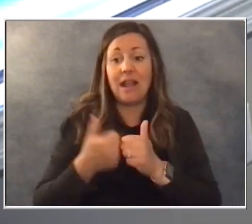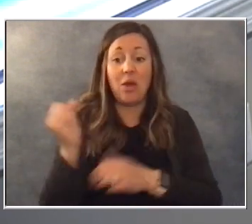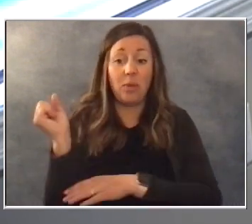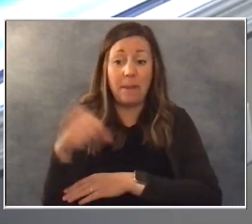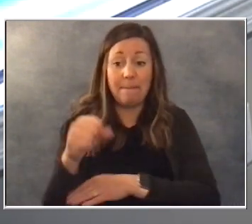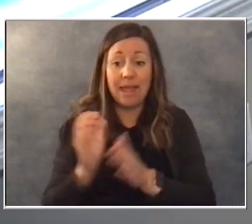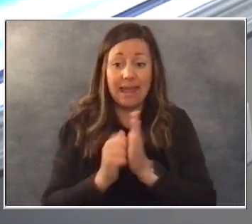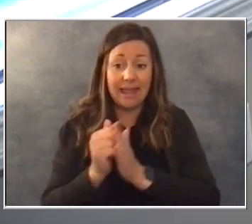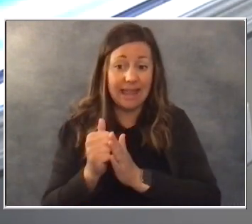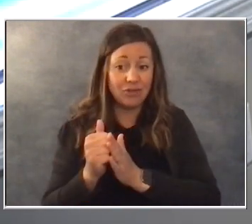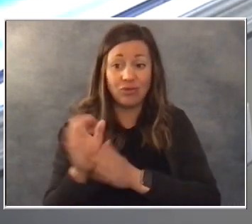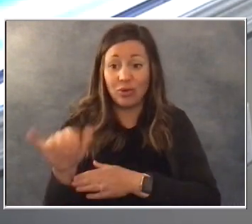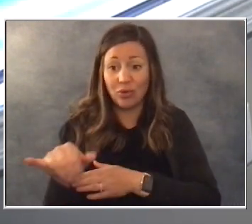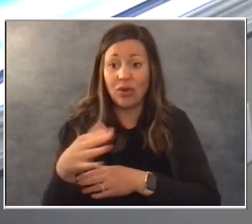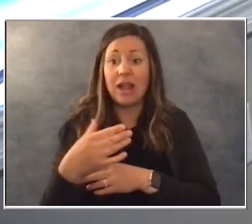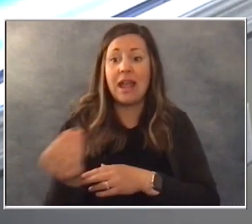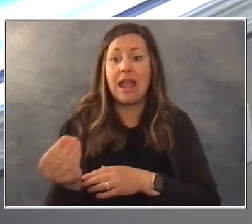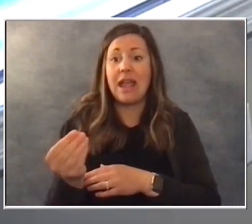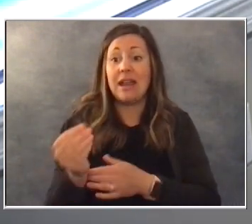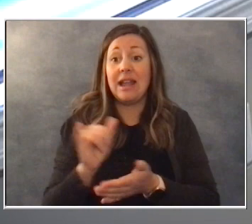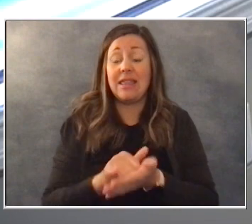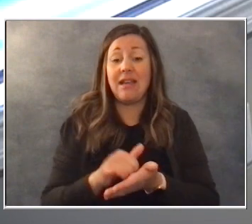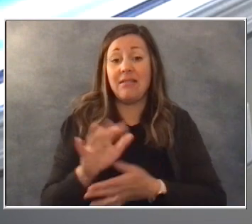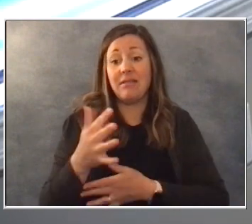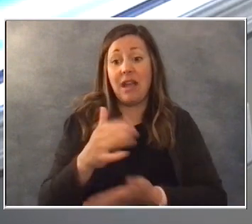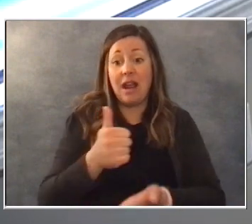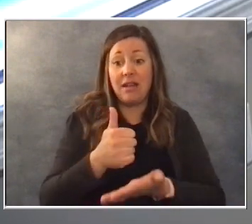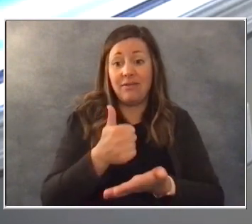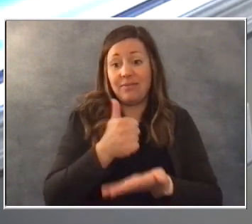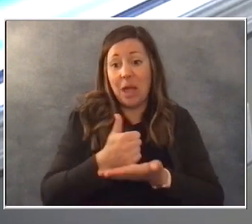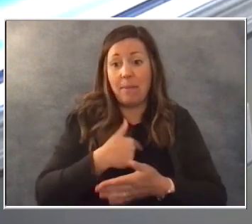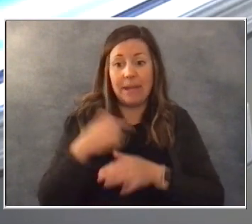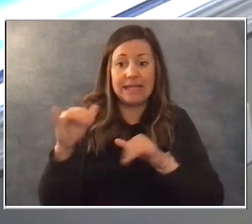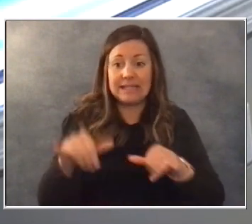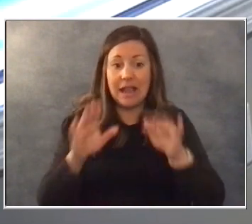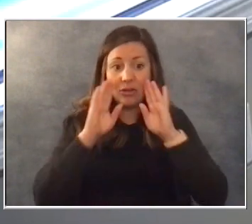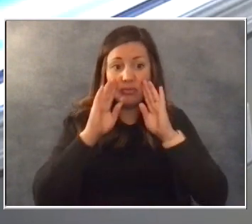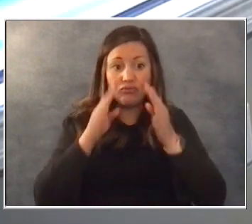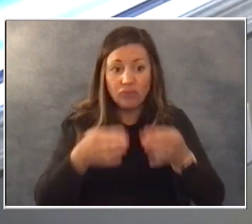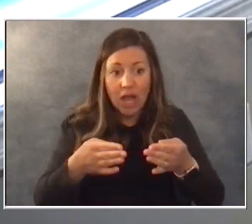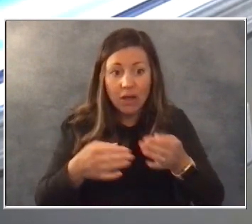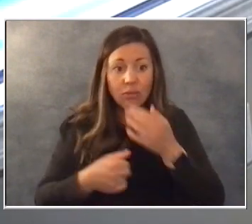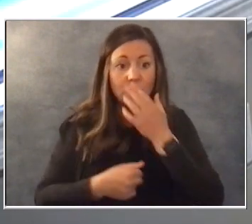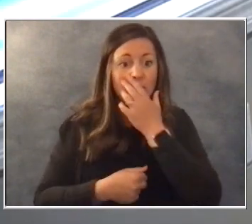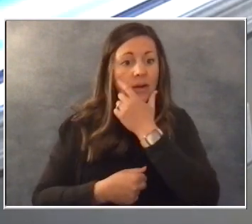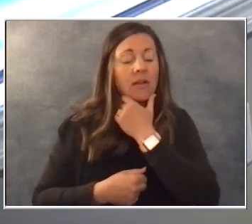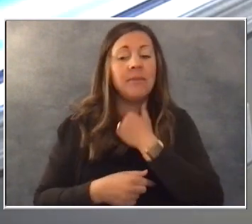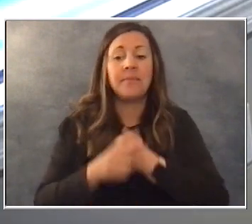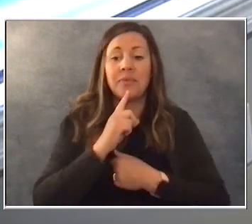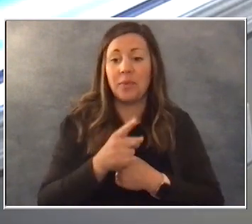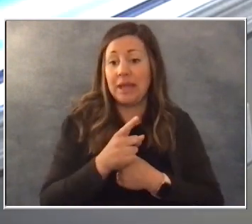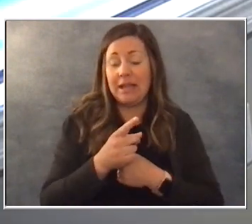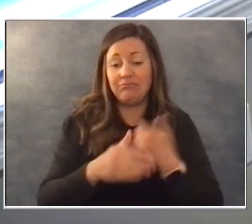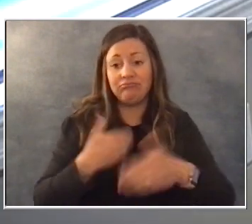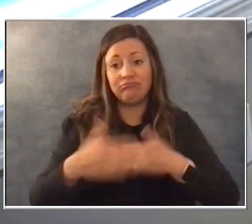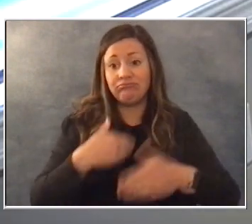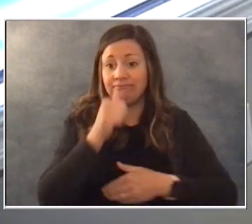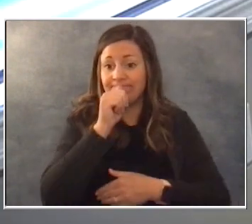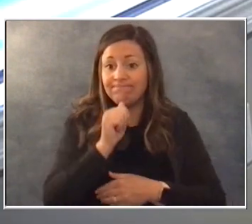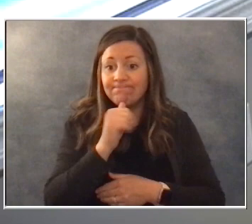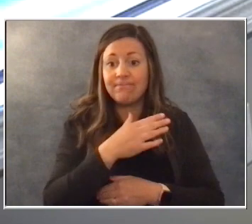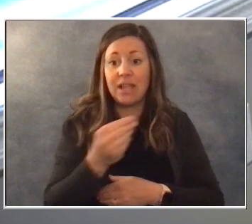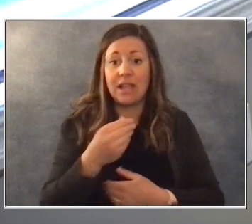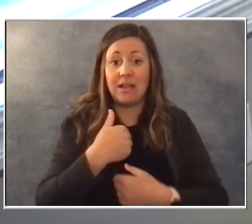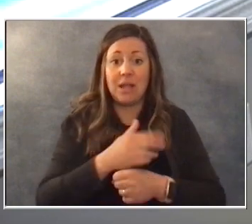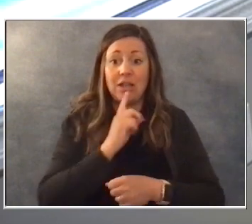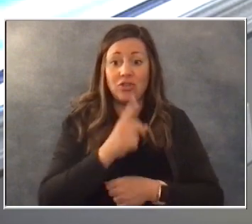cancer. And that's what kind of kept me grounded to getting through it, and being and